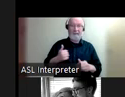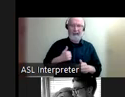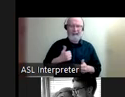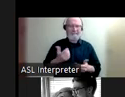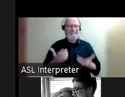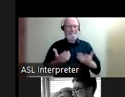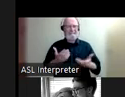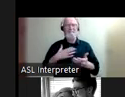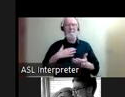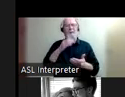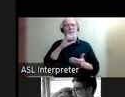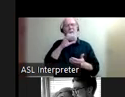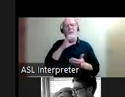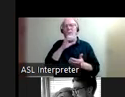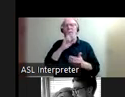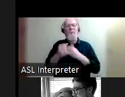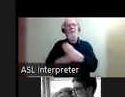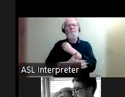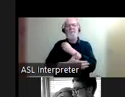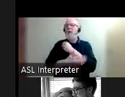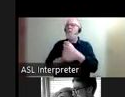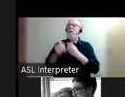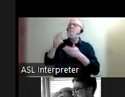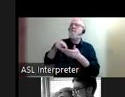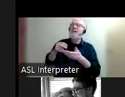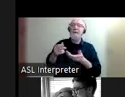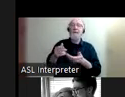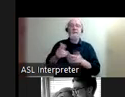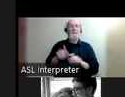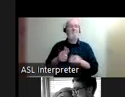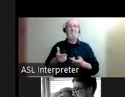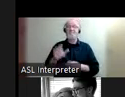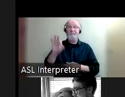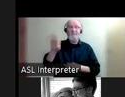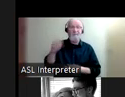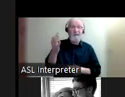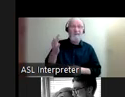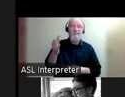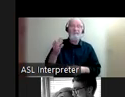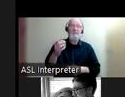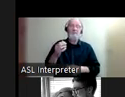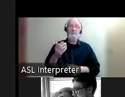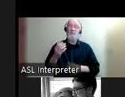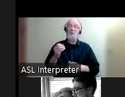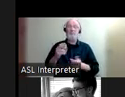information from there's ones from France, and it's really